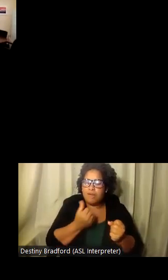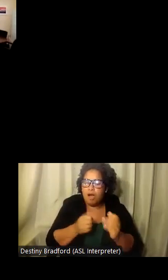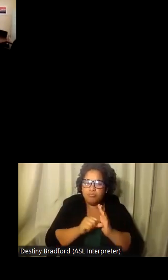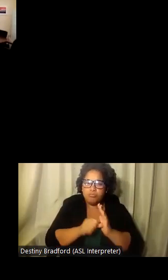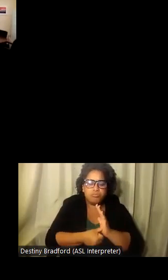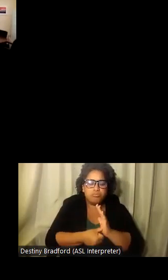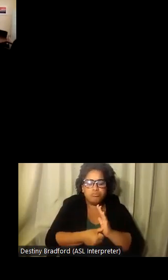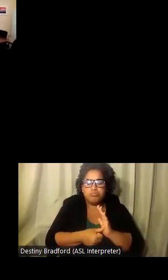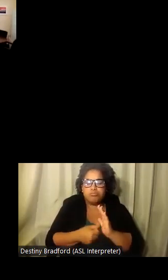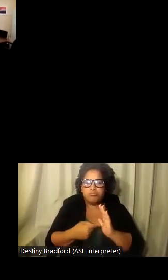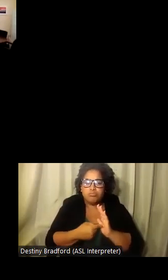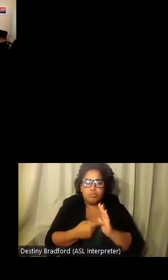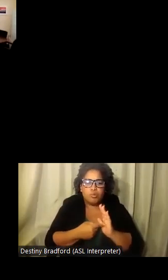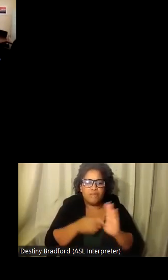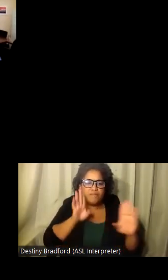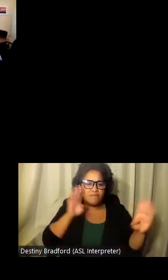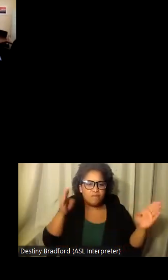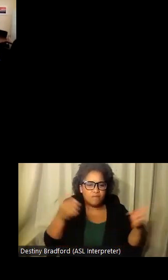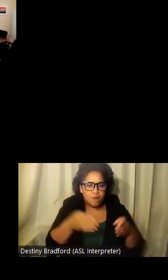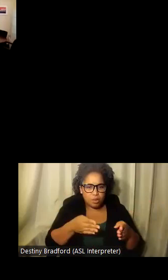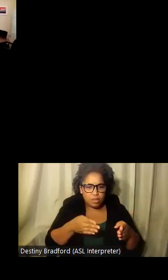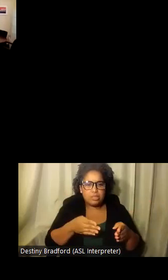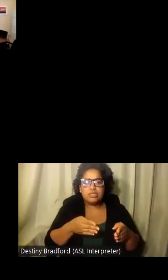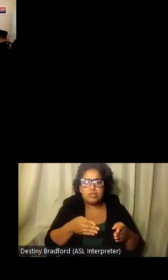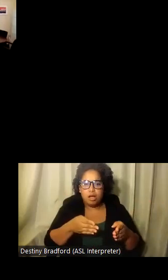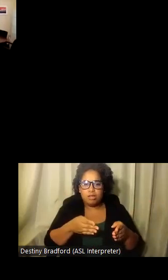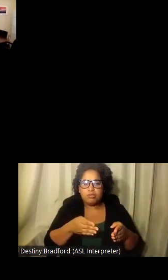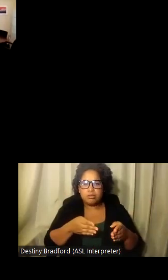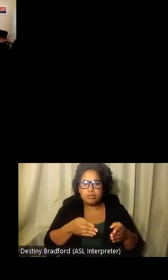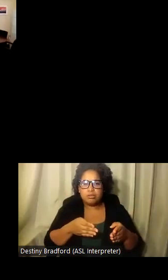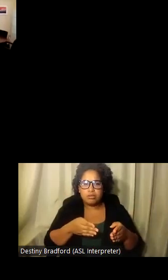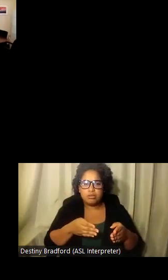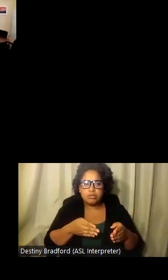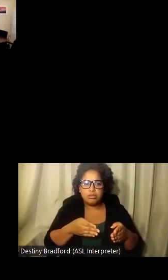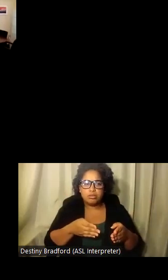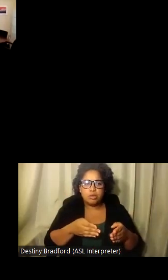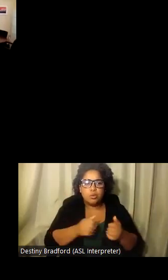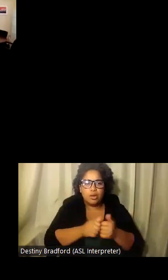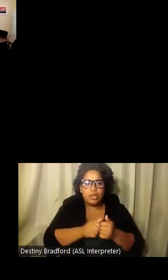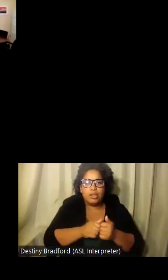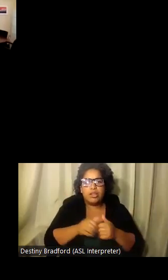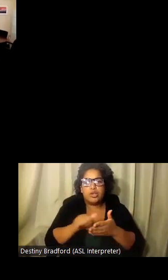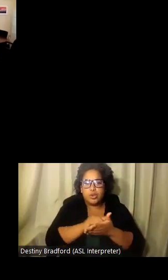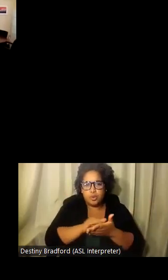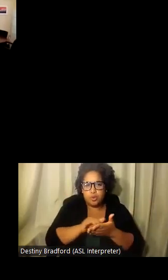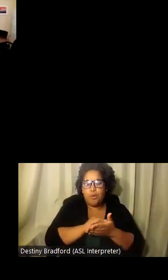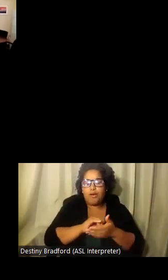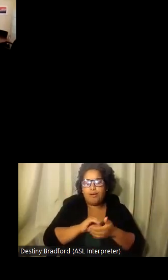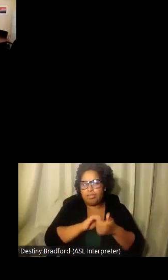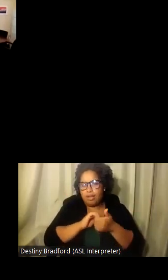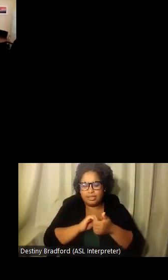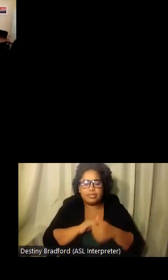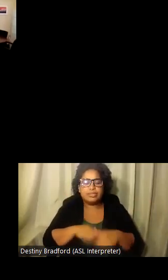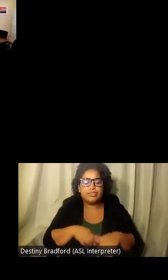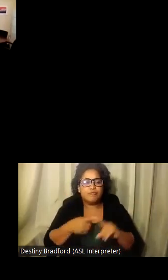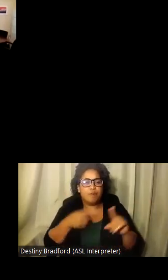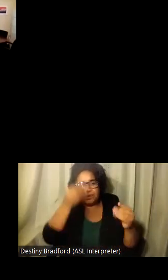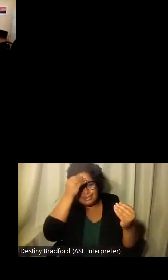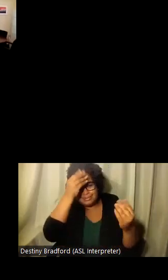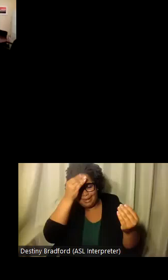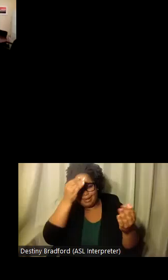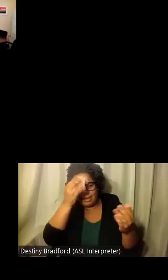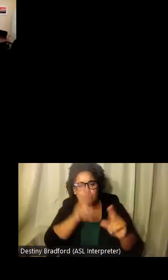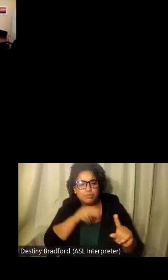that we focus on pretty significantly here at the New York Alliance. And I think from a data perspective, and having been on